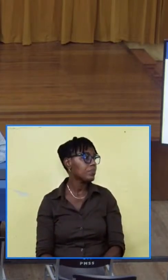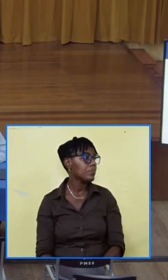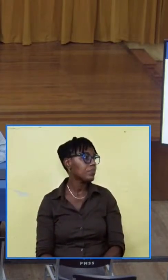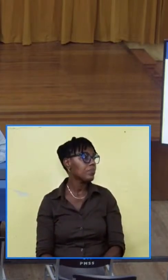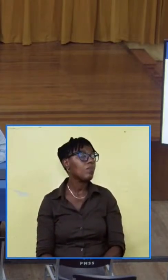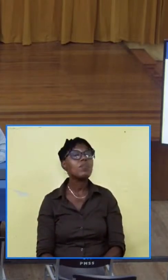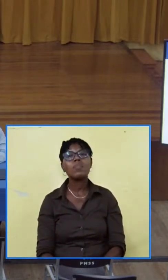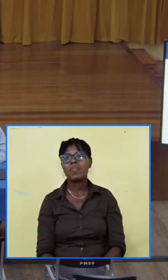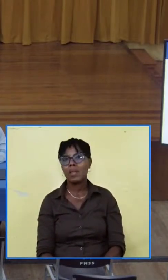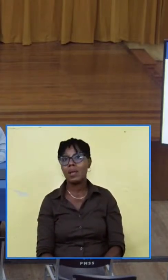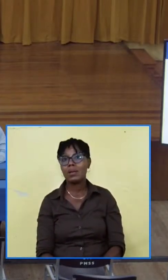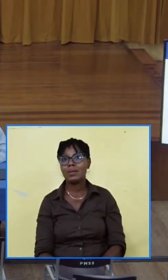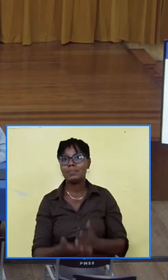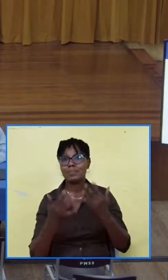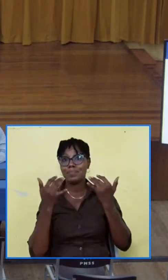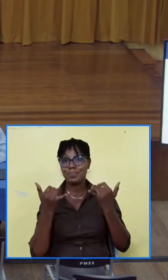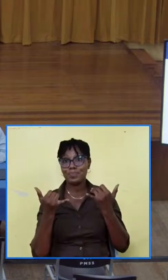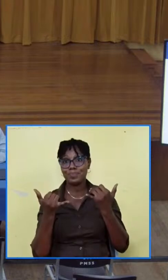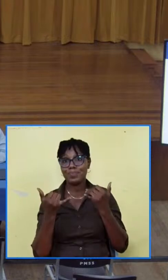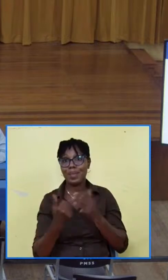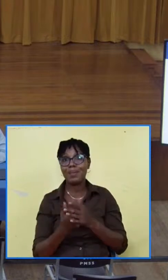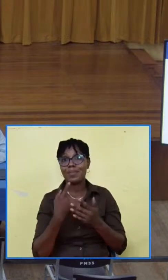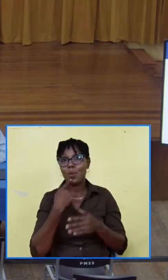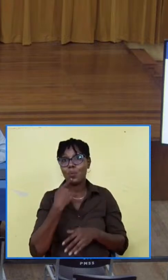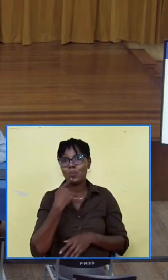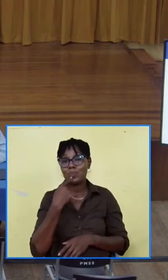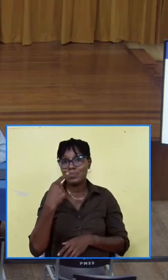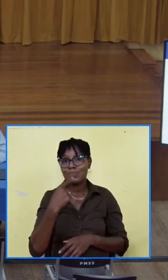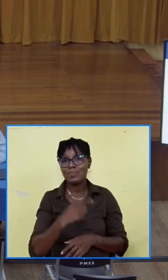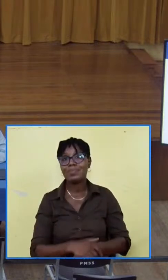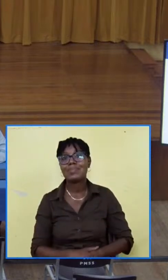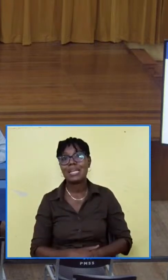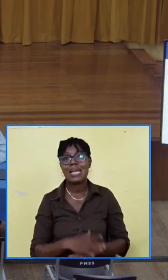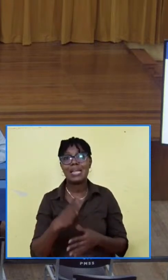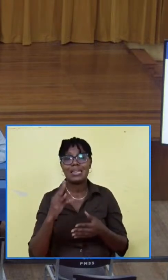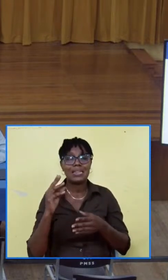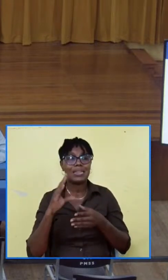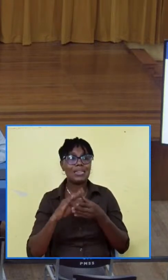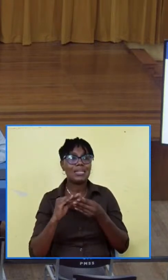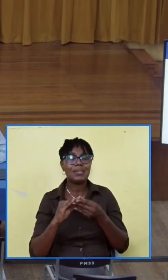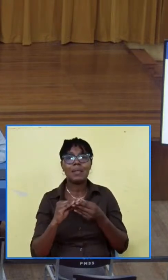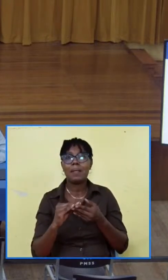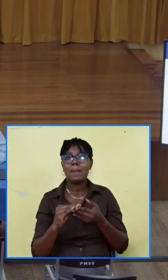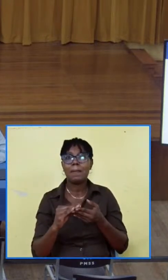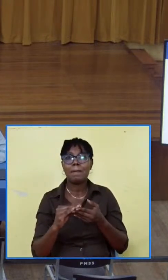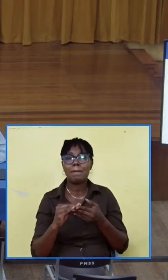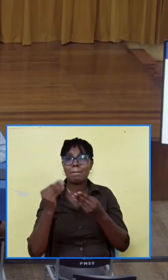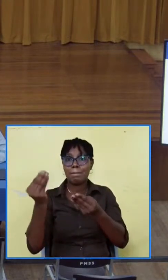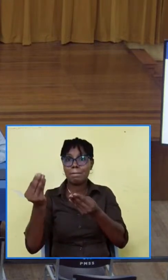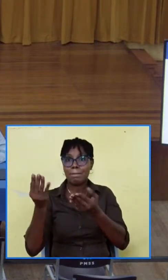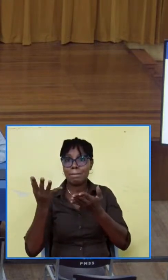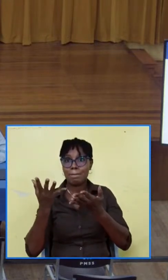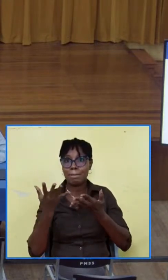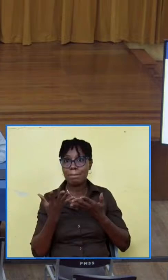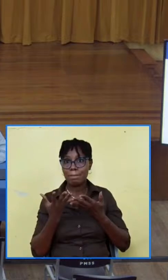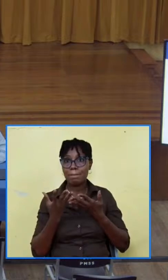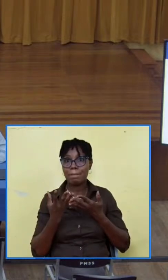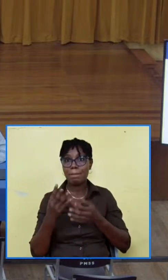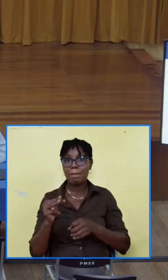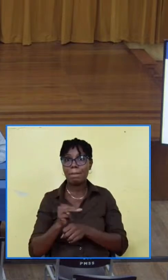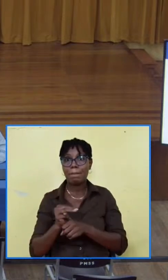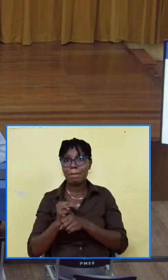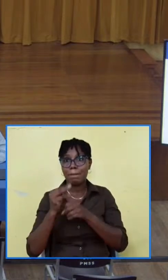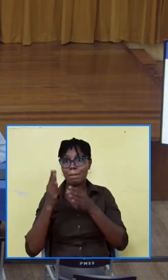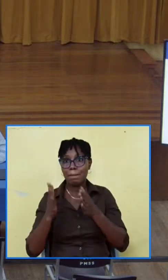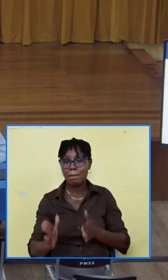last contributor and also the person who came up to talk about contract workers. I received a message from the minister saying that in